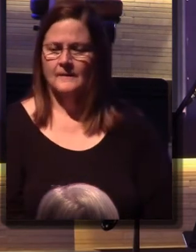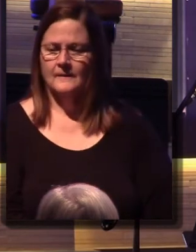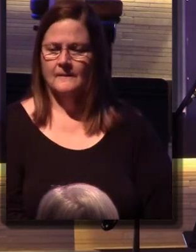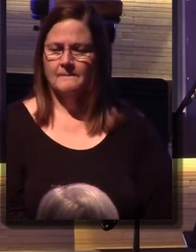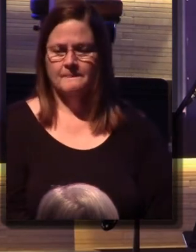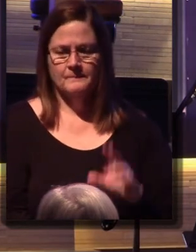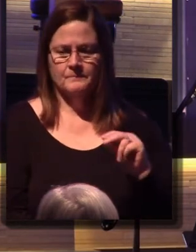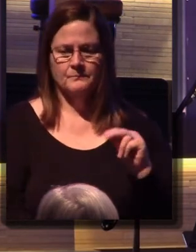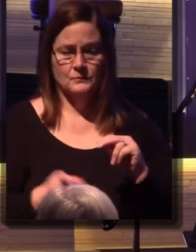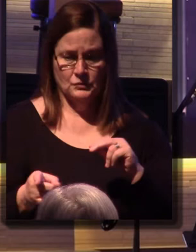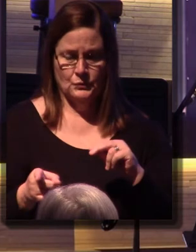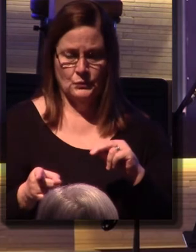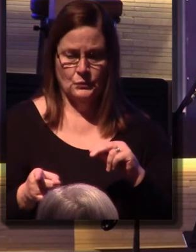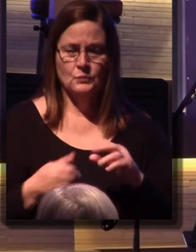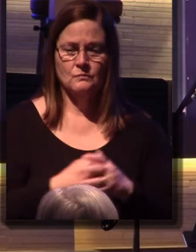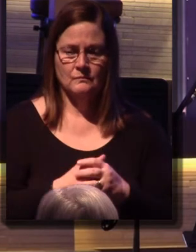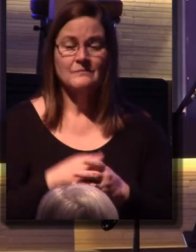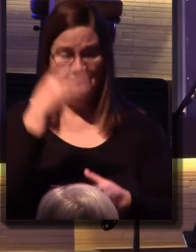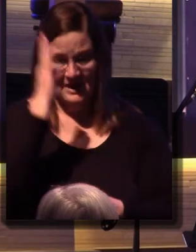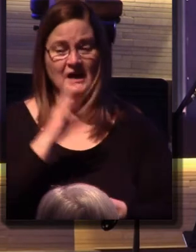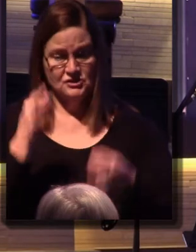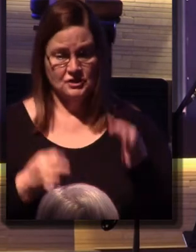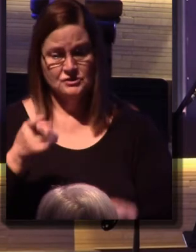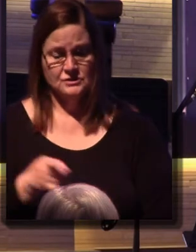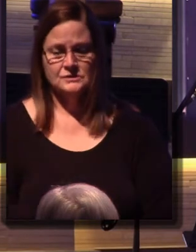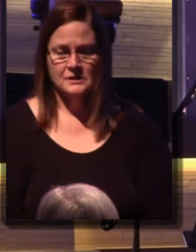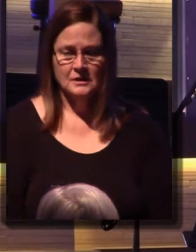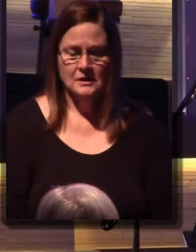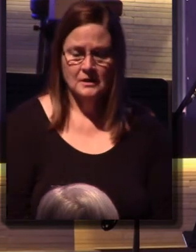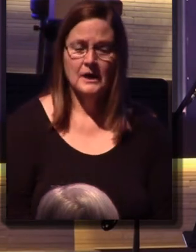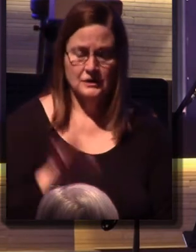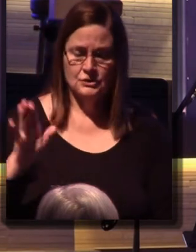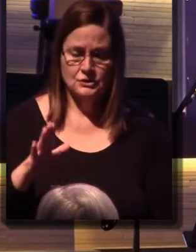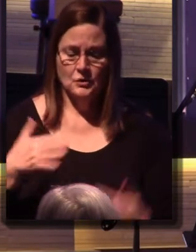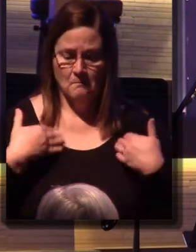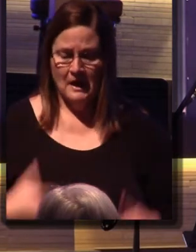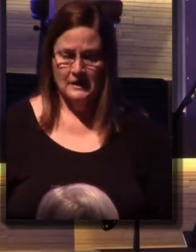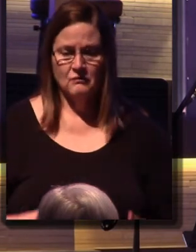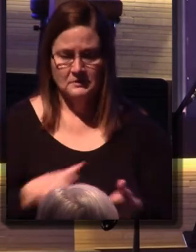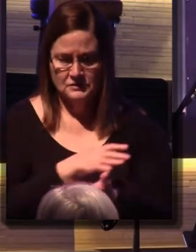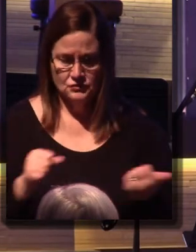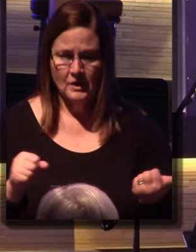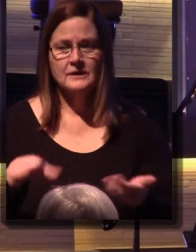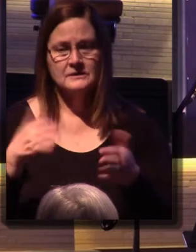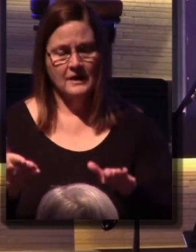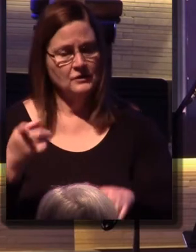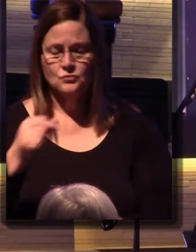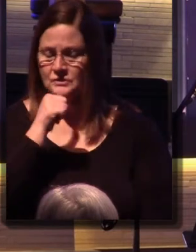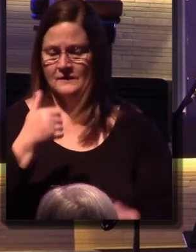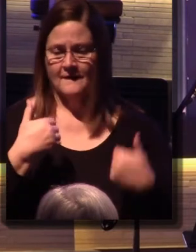them. And he says, no, you are judged, and your body will be desecrated in